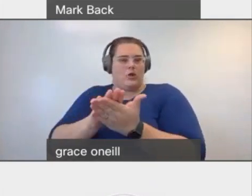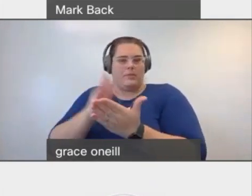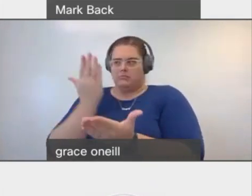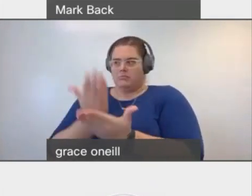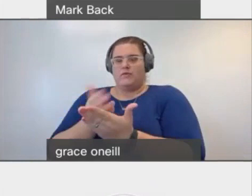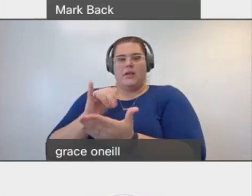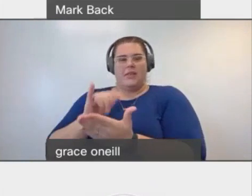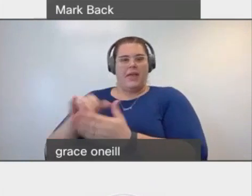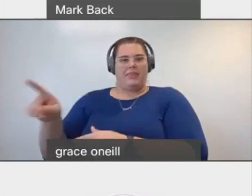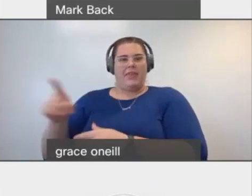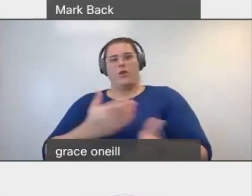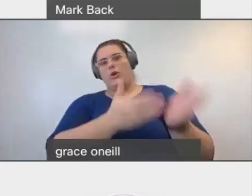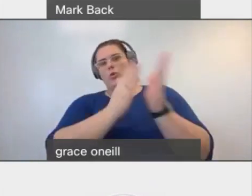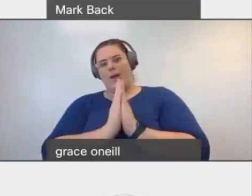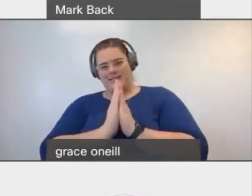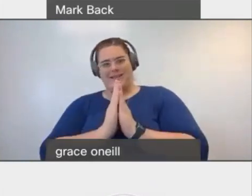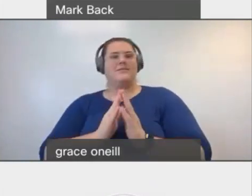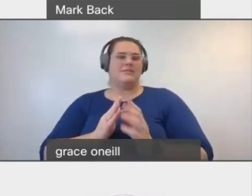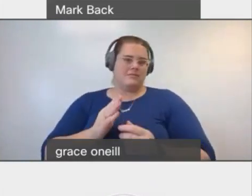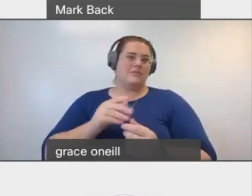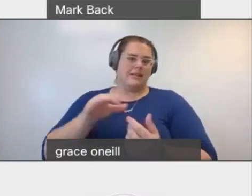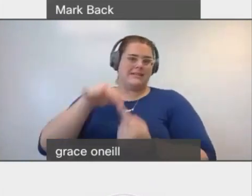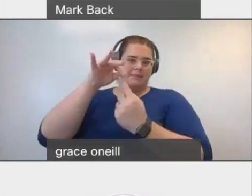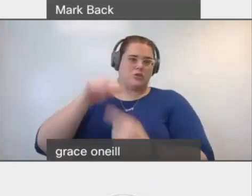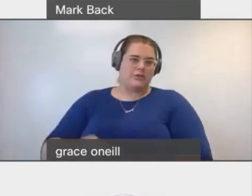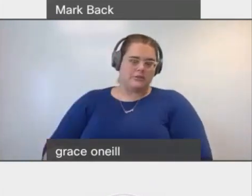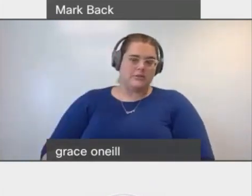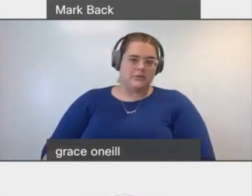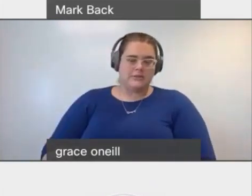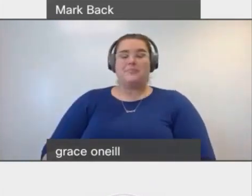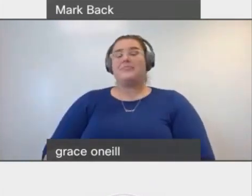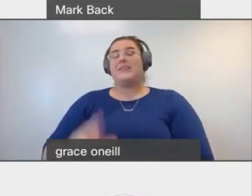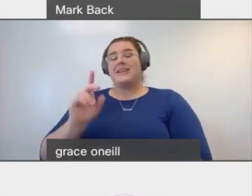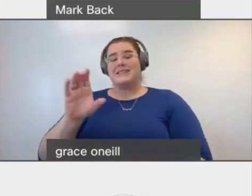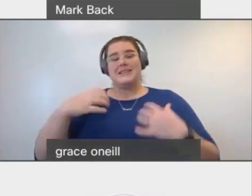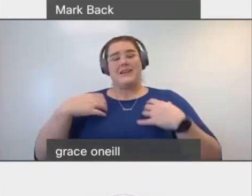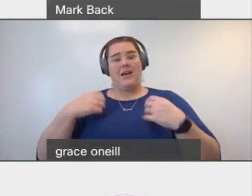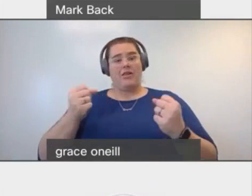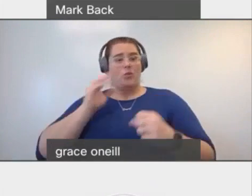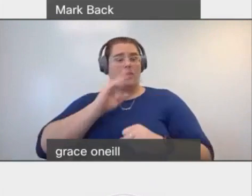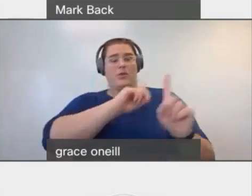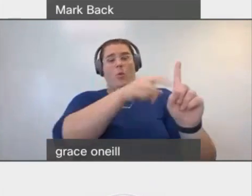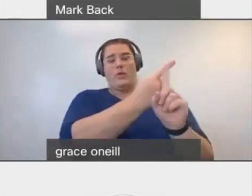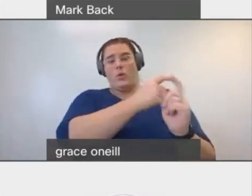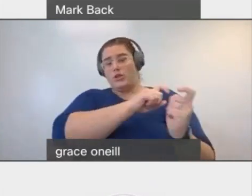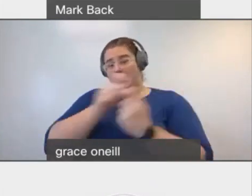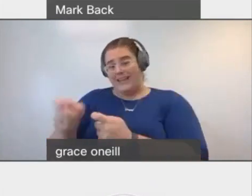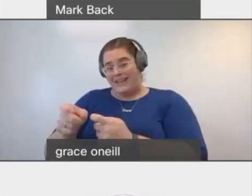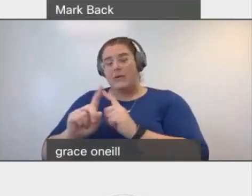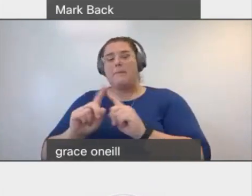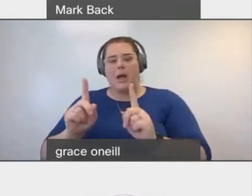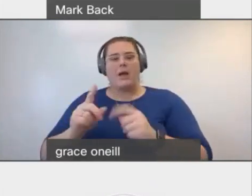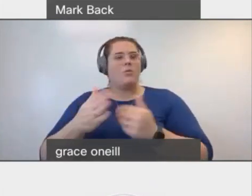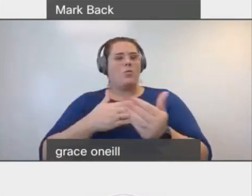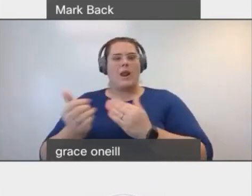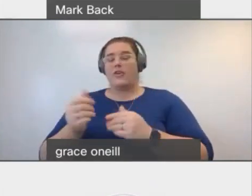The exemptions can only be granted by DC Health, but you should have the documentation yourself so that whatever copy they uploaded there, you should